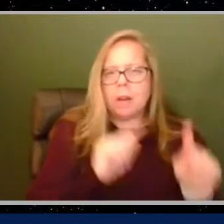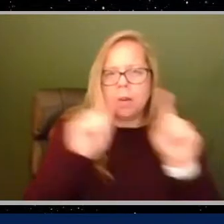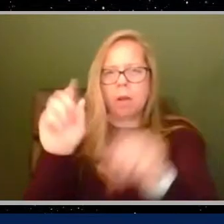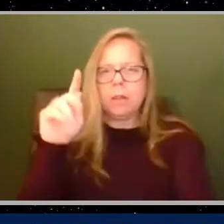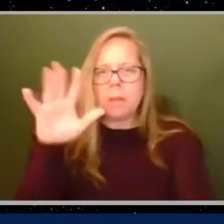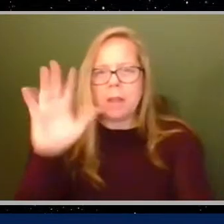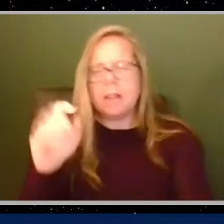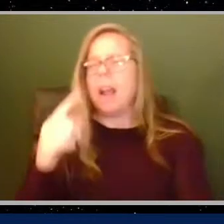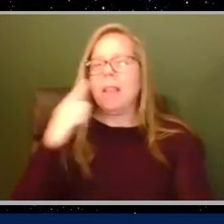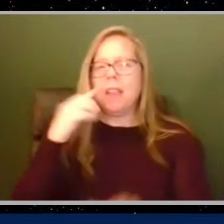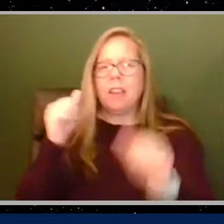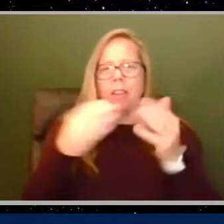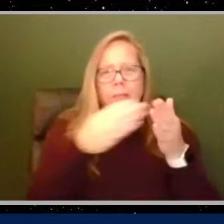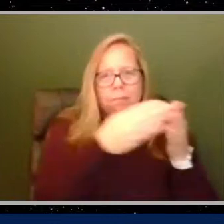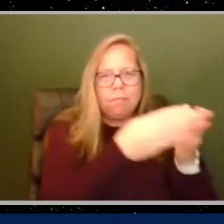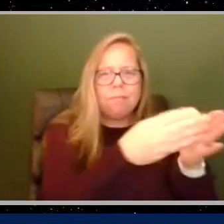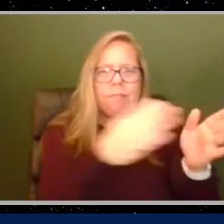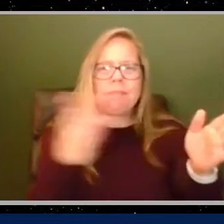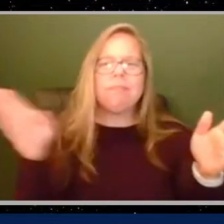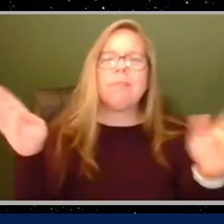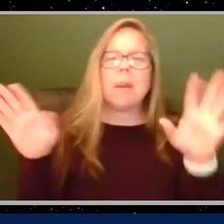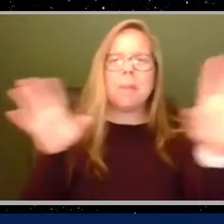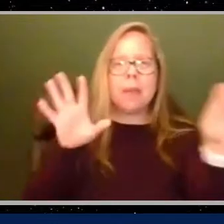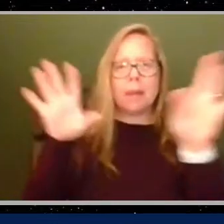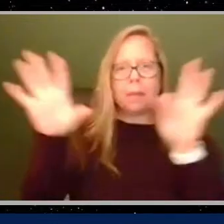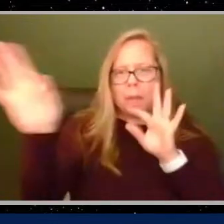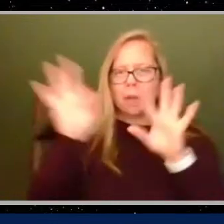the AstroAccess to begin that step